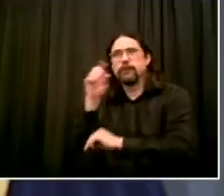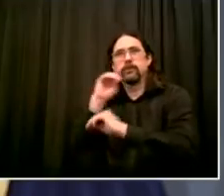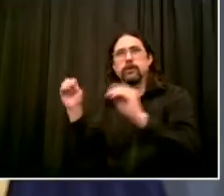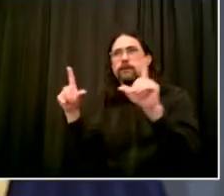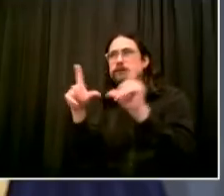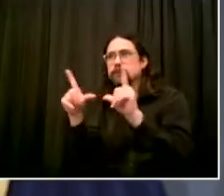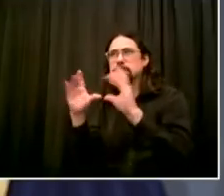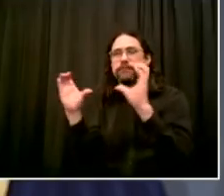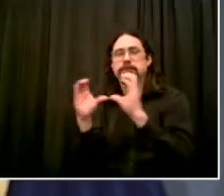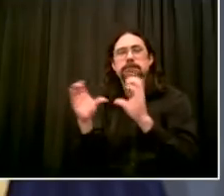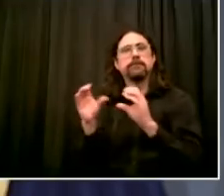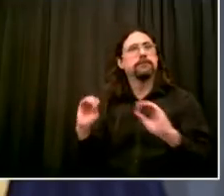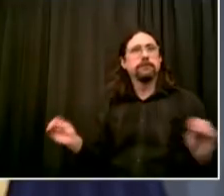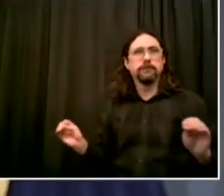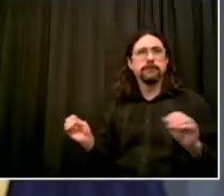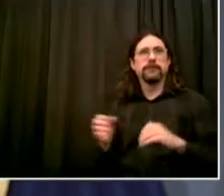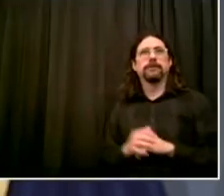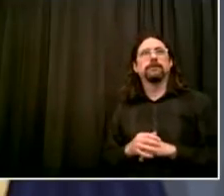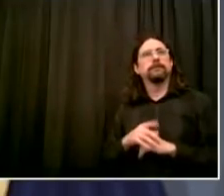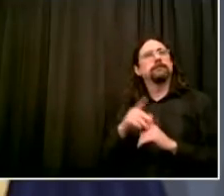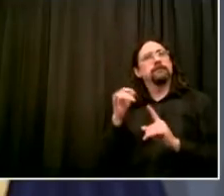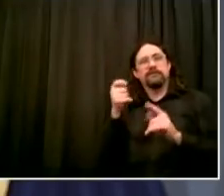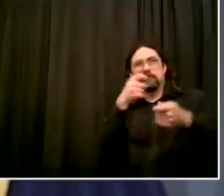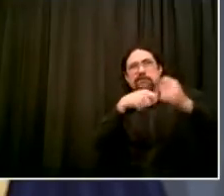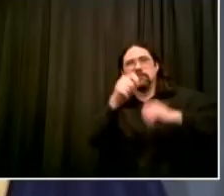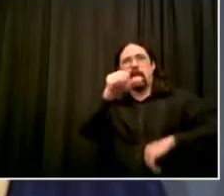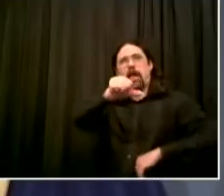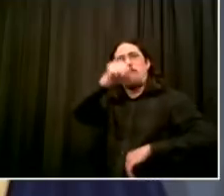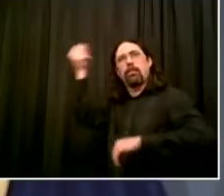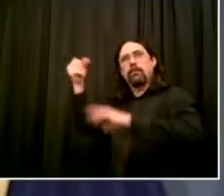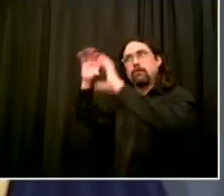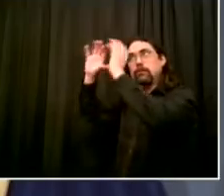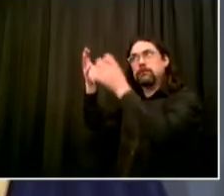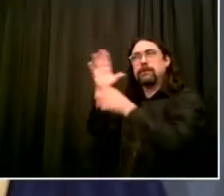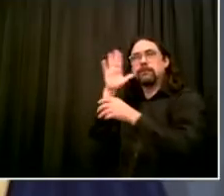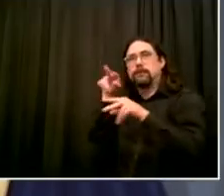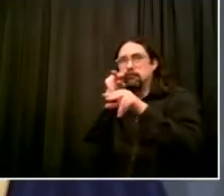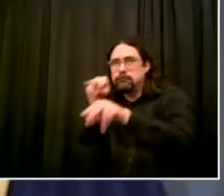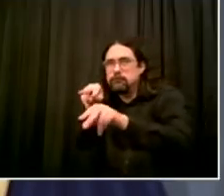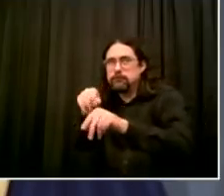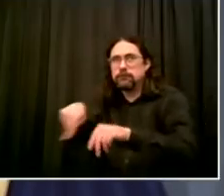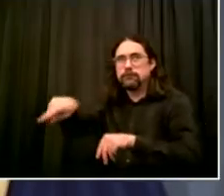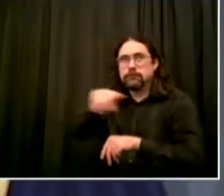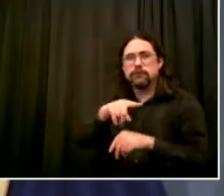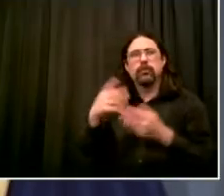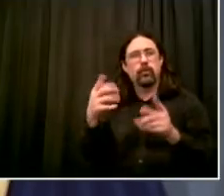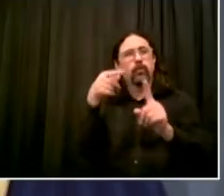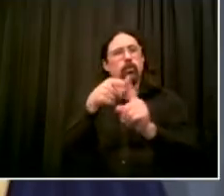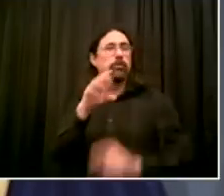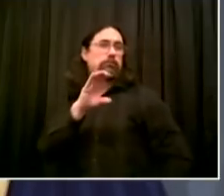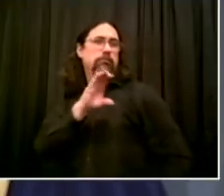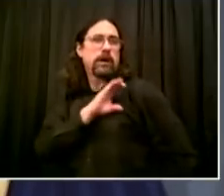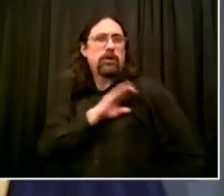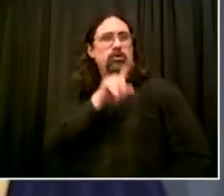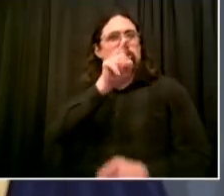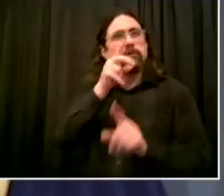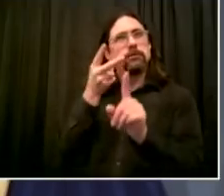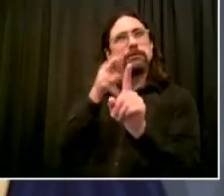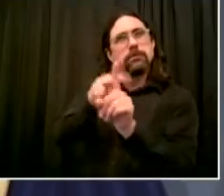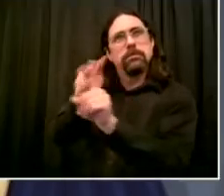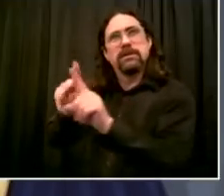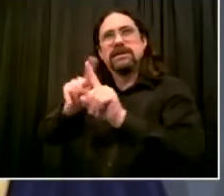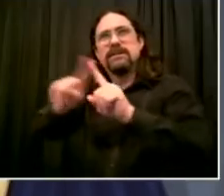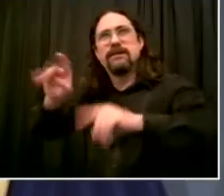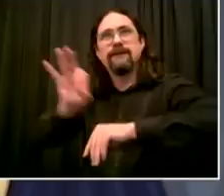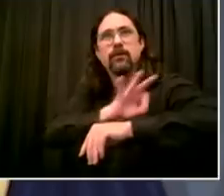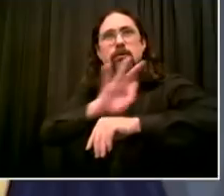Equity Task Force, the 3 co-chairs are focused on this now with all the commissioners, deputy commissioners, the other members of that task